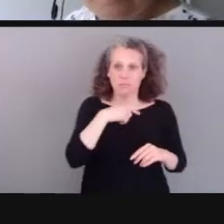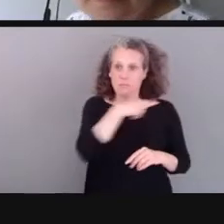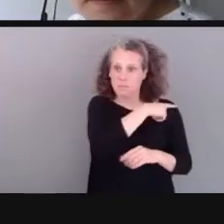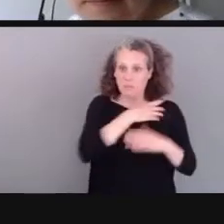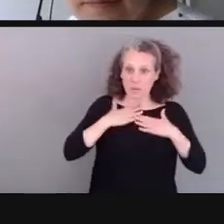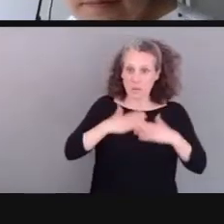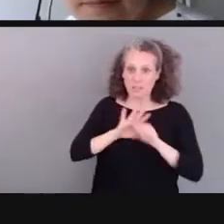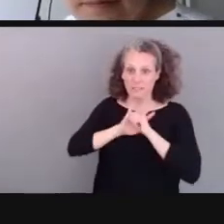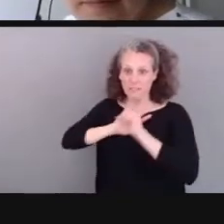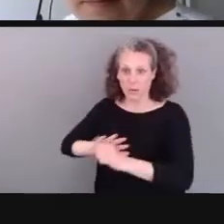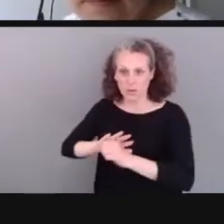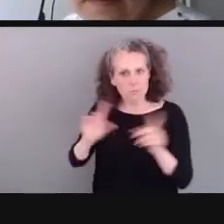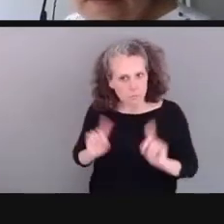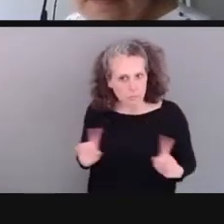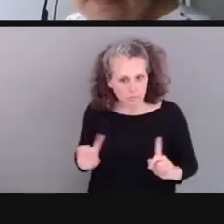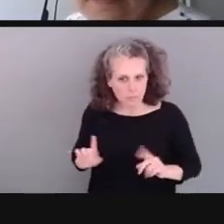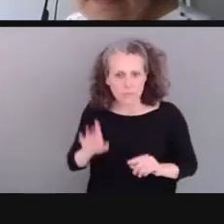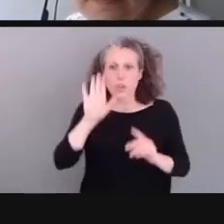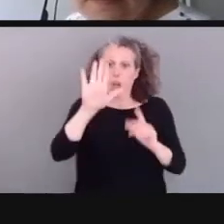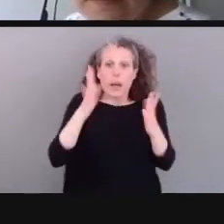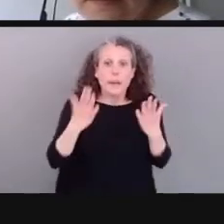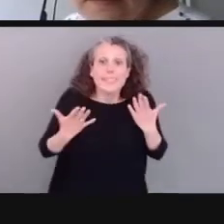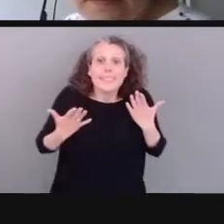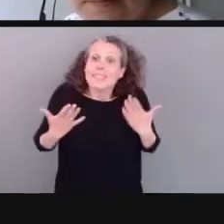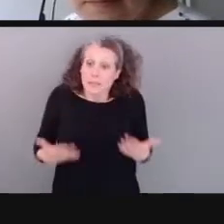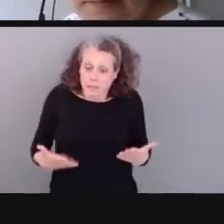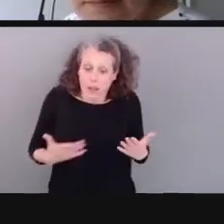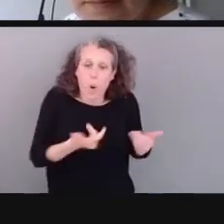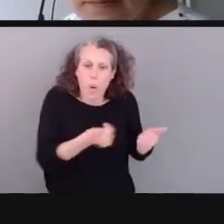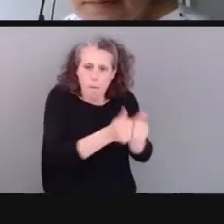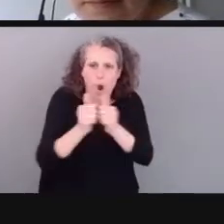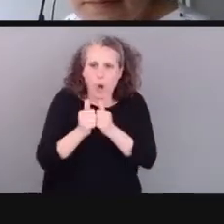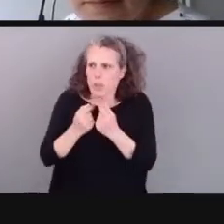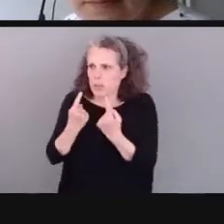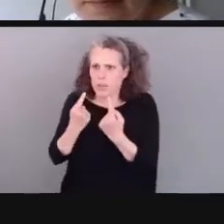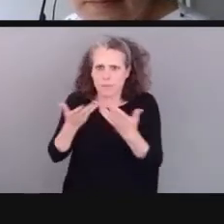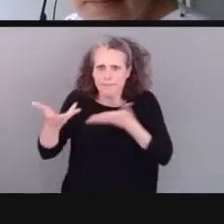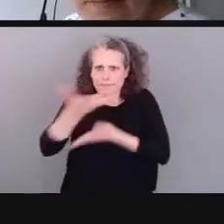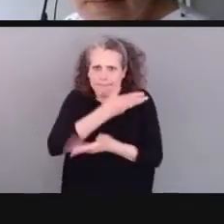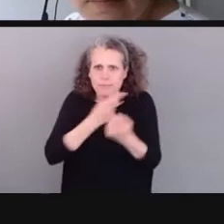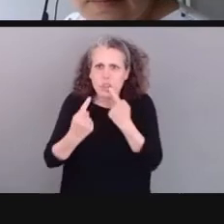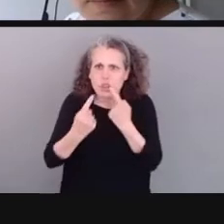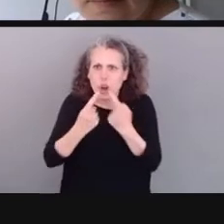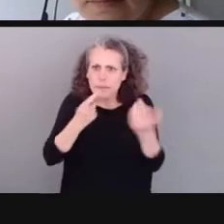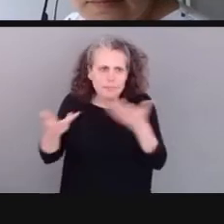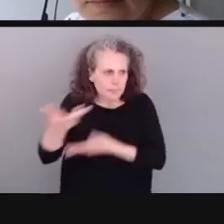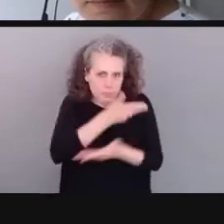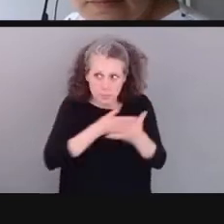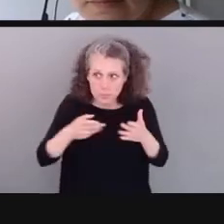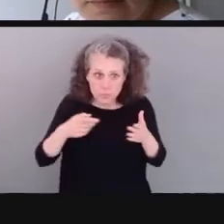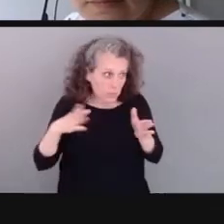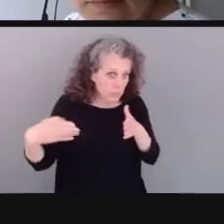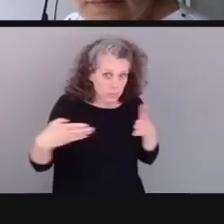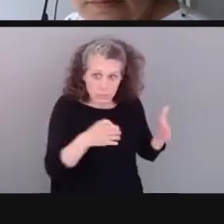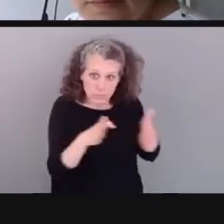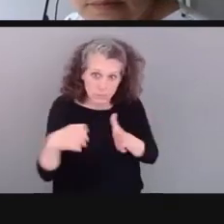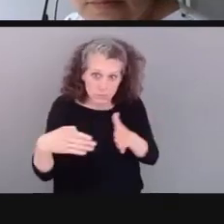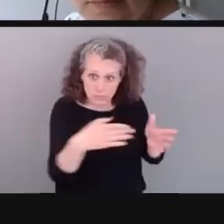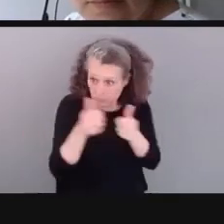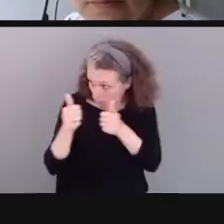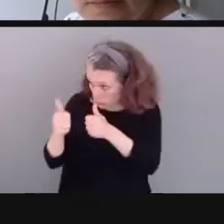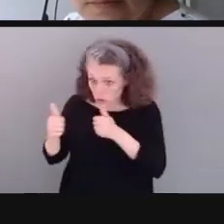is currently a dialogue with partners to make sure that we are going in the right direction together, and